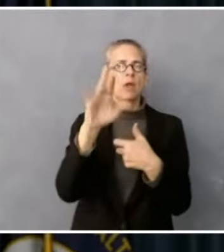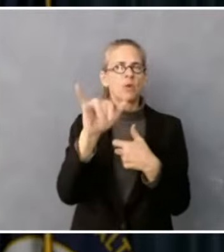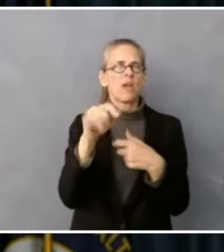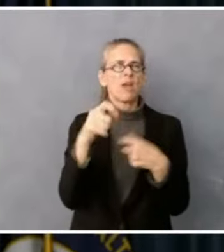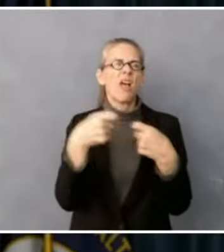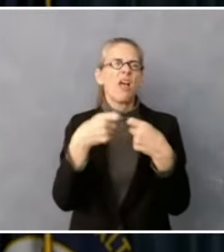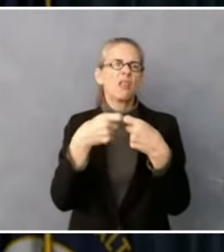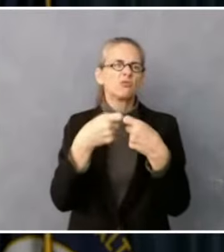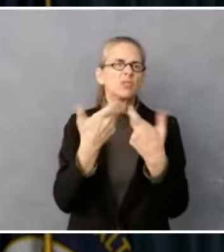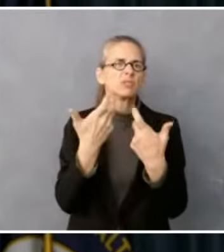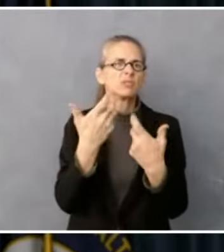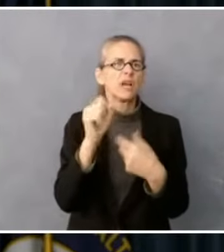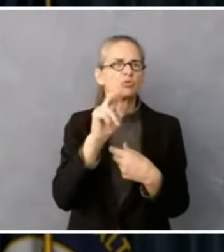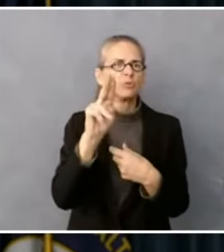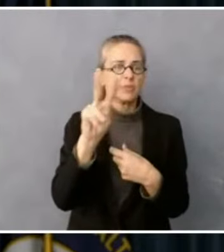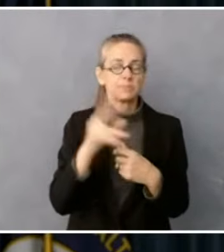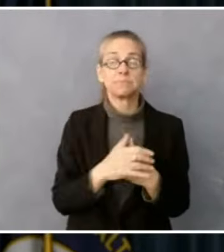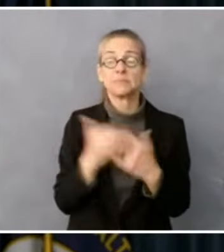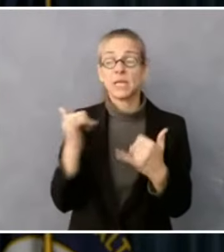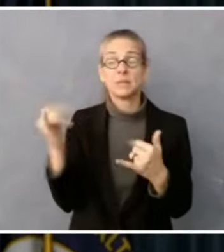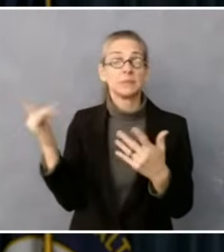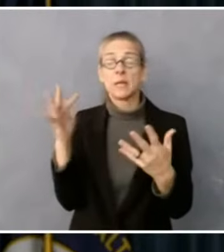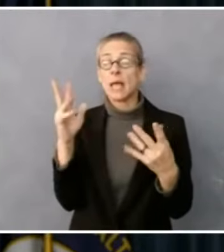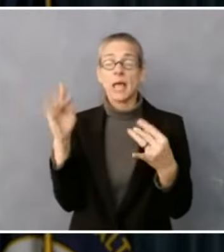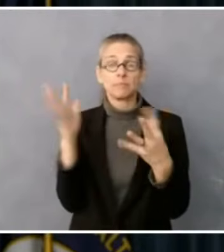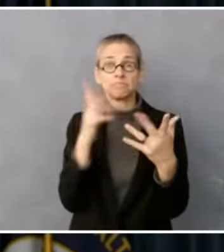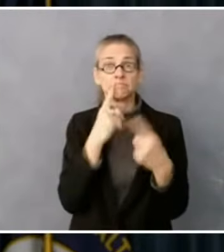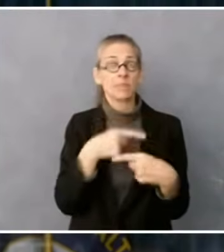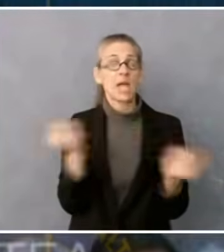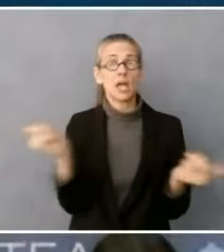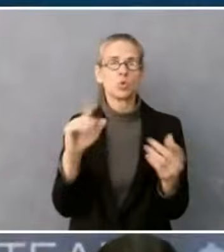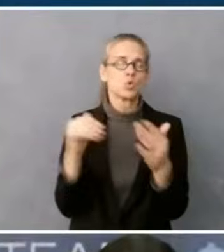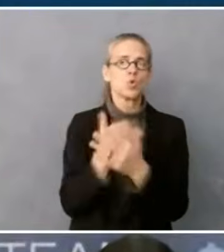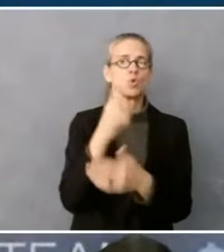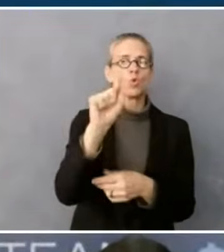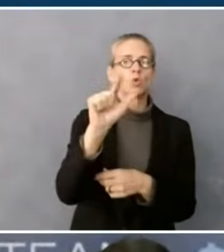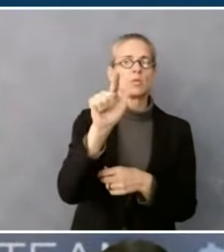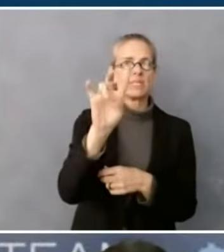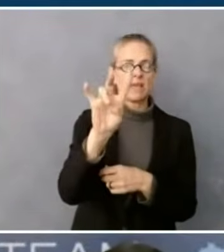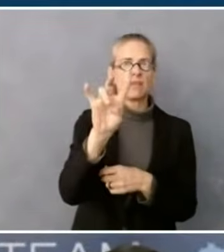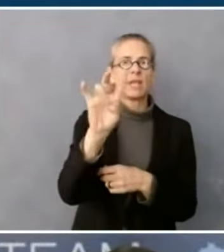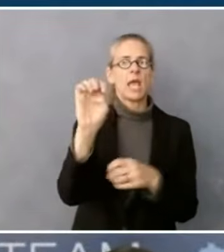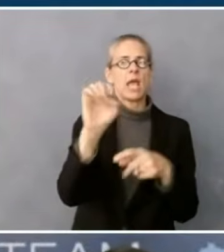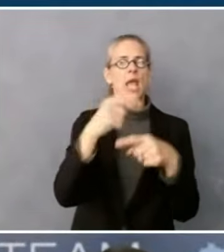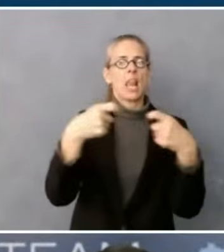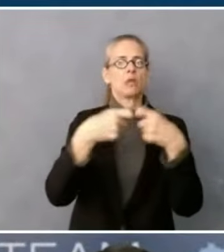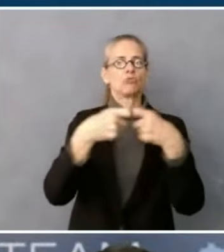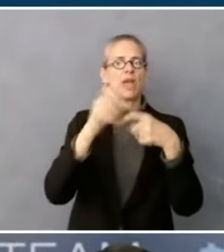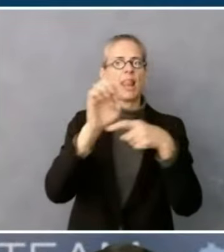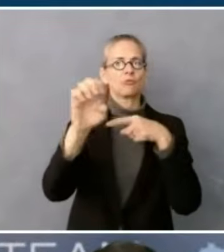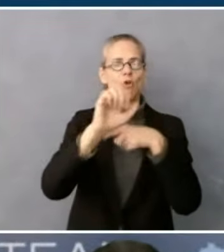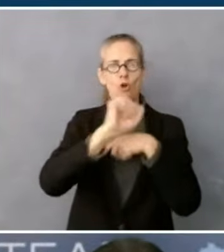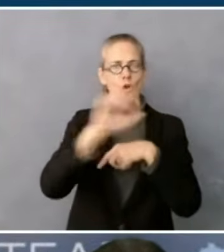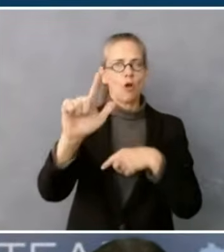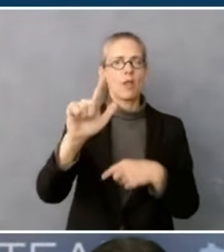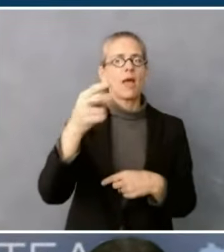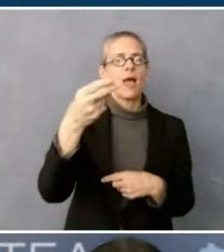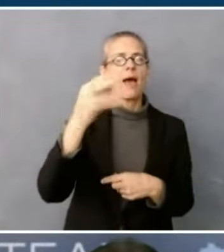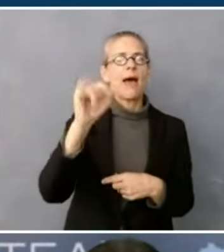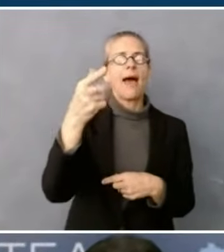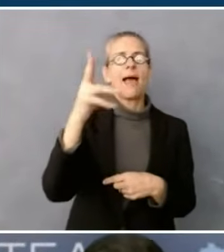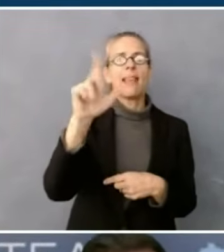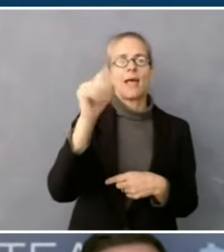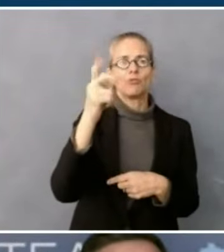be manufacturing the all-electric 2027 Highlander. This means that Kentucky workers will be taking one of the